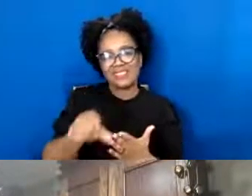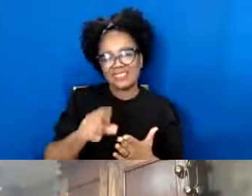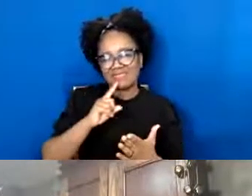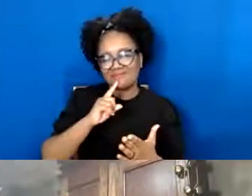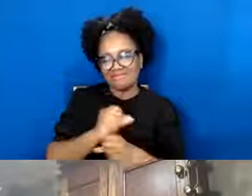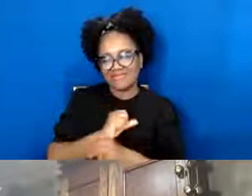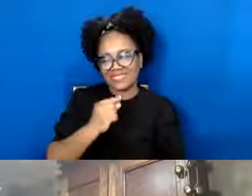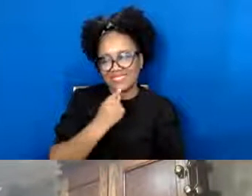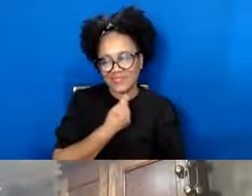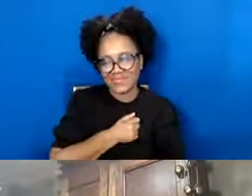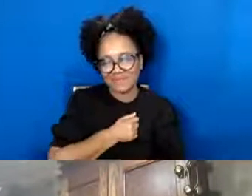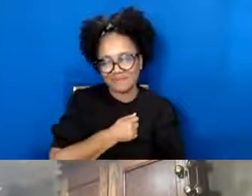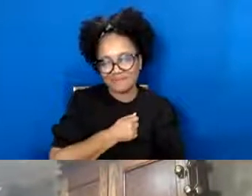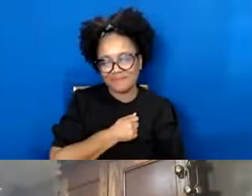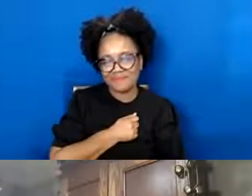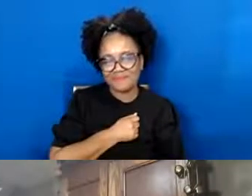anything like that. So we have like